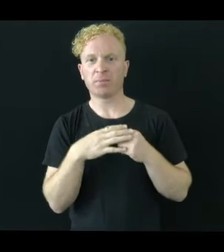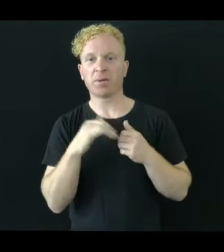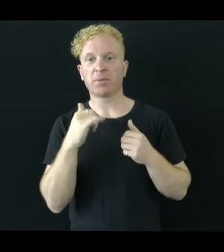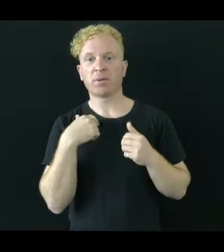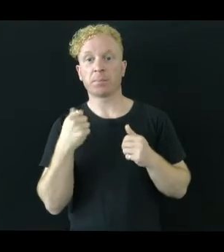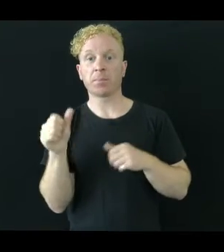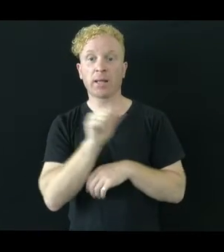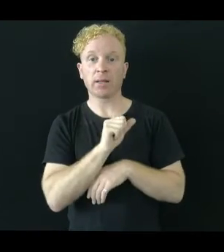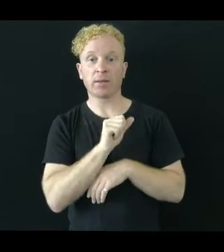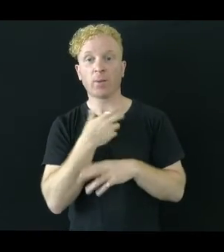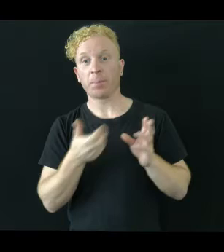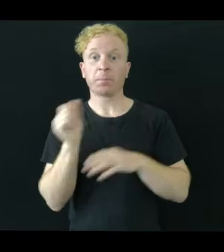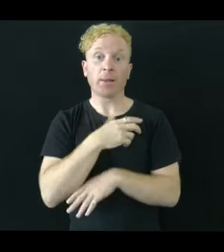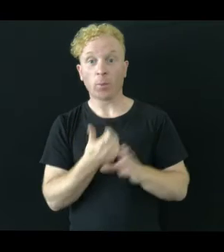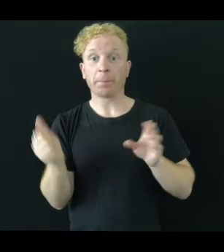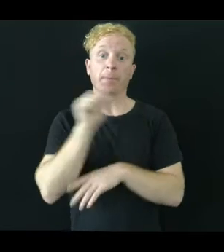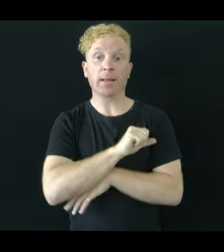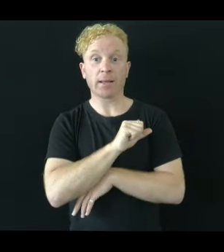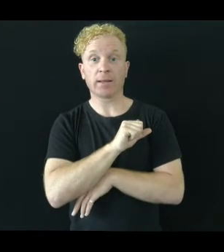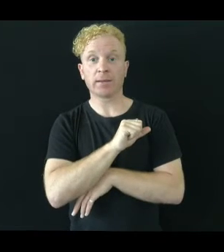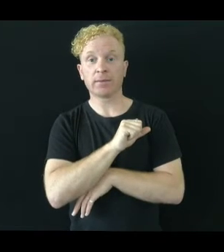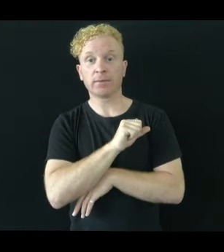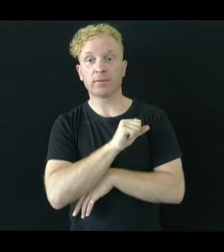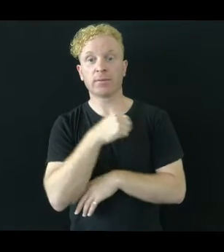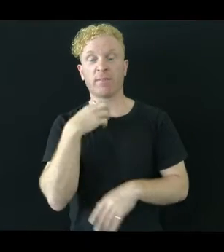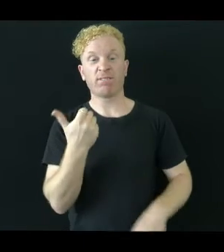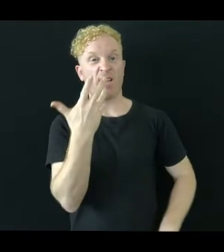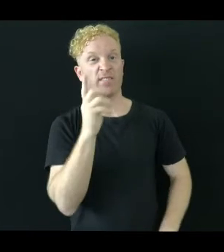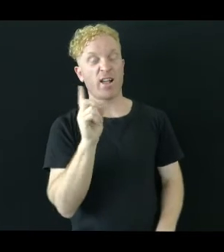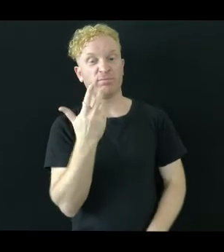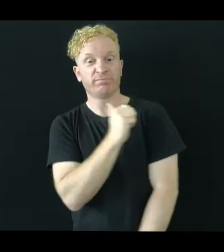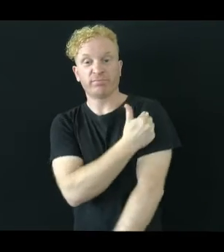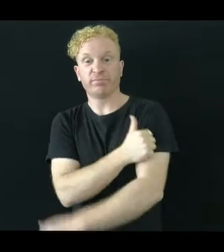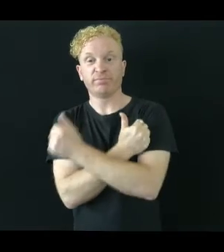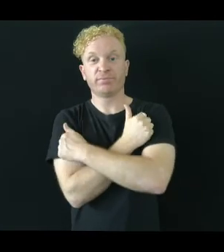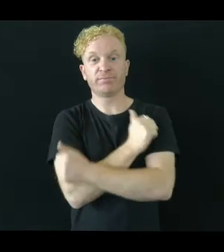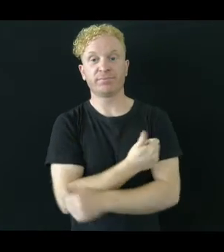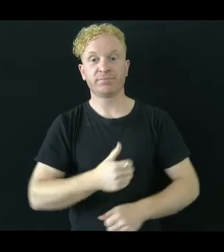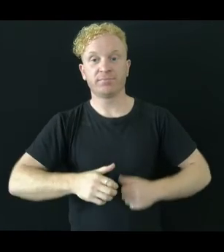make me go back and go back and go back. So I got 5 now.